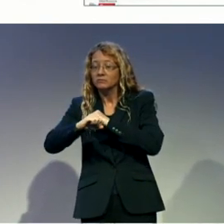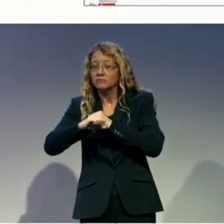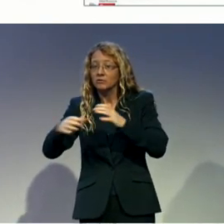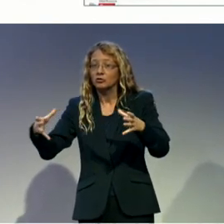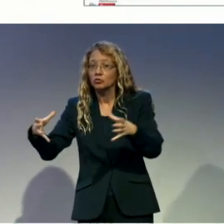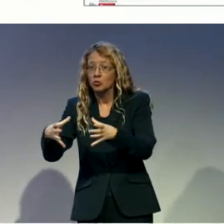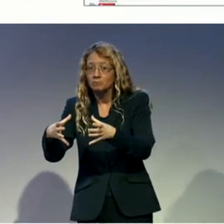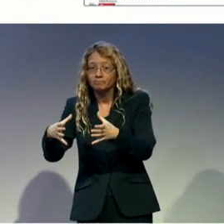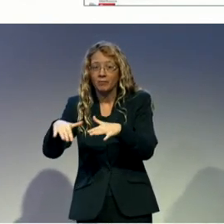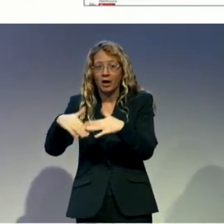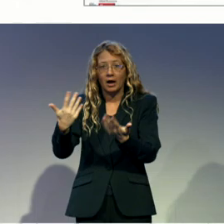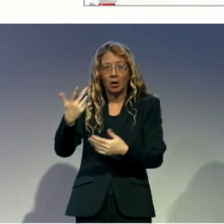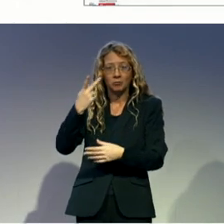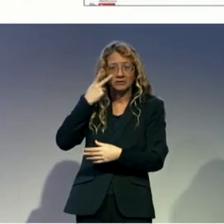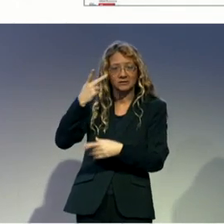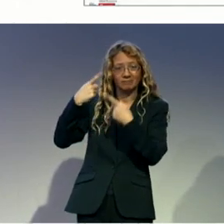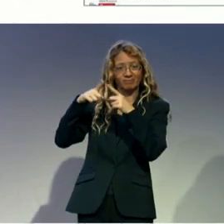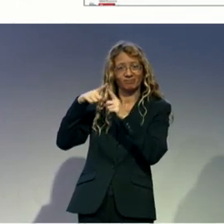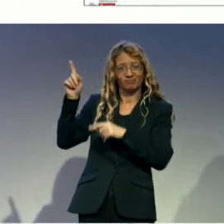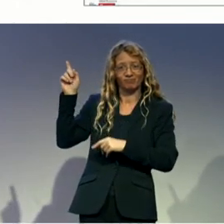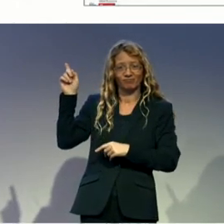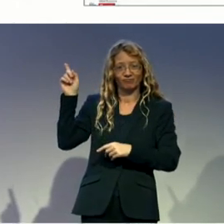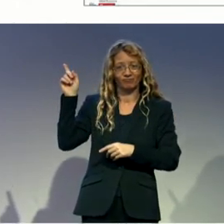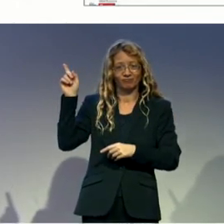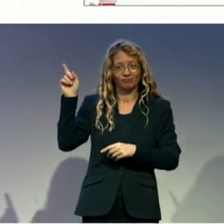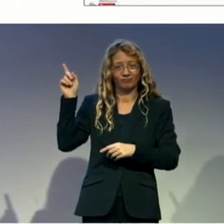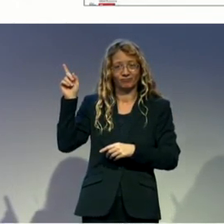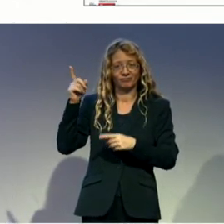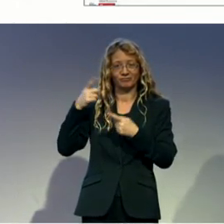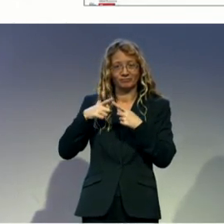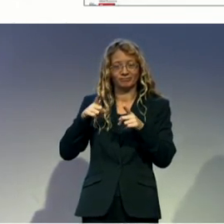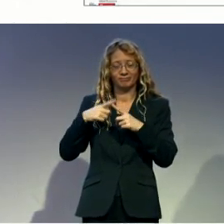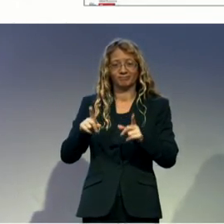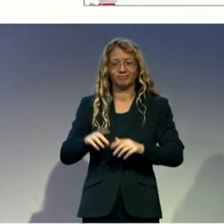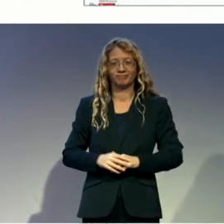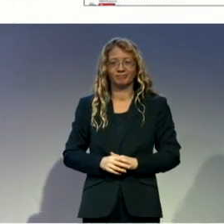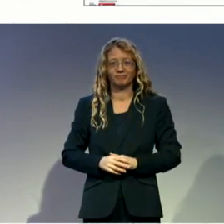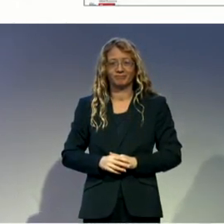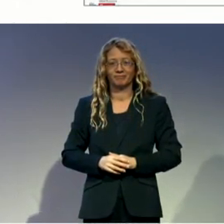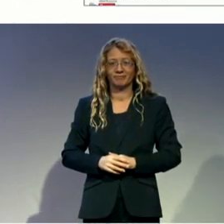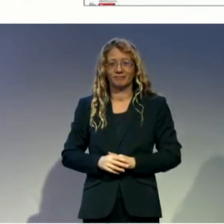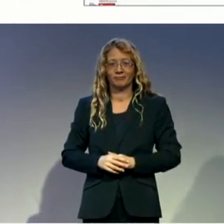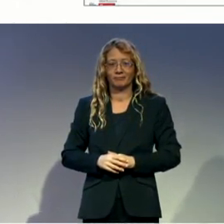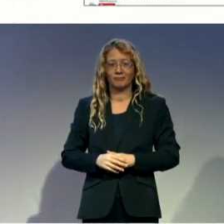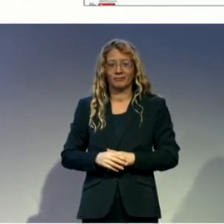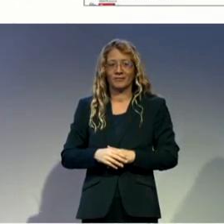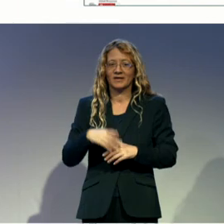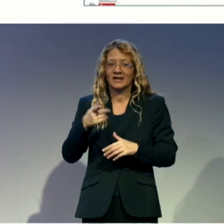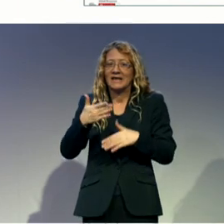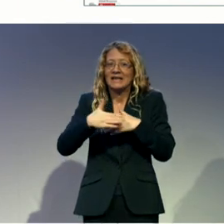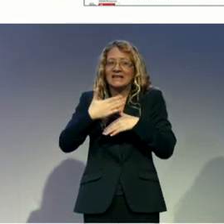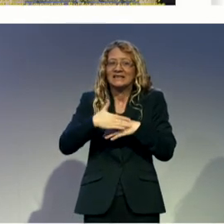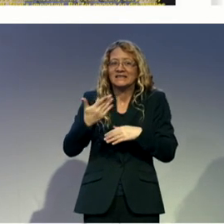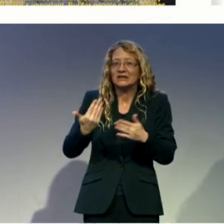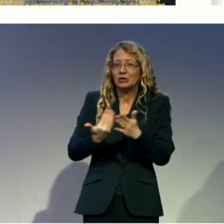as well as United Response's tremendous Easy News and Every Vote Counts campaign in the UK,